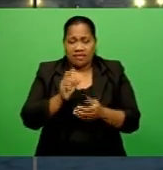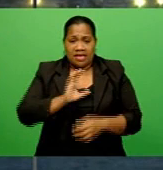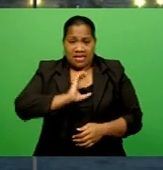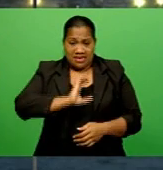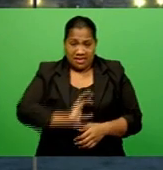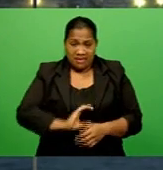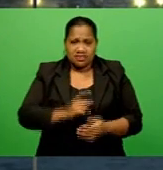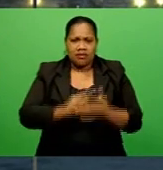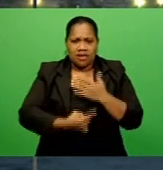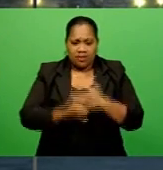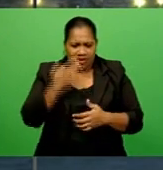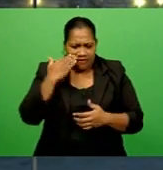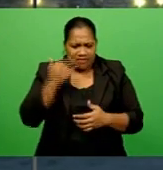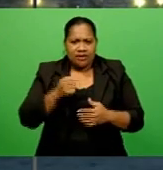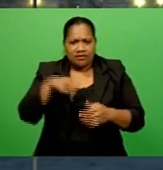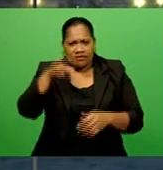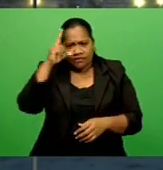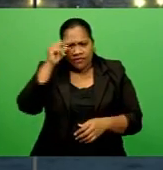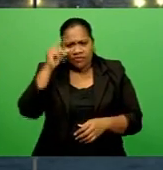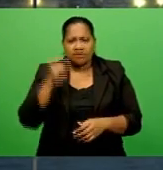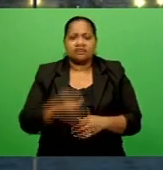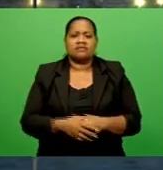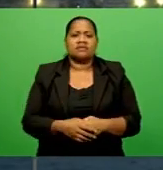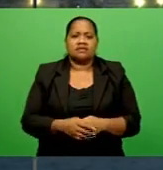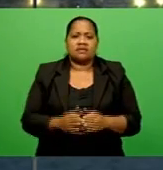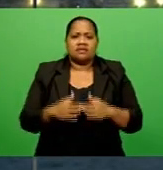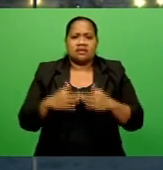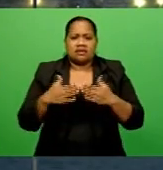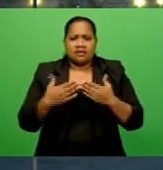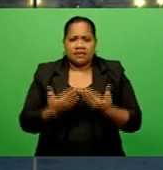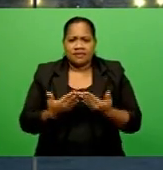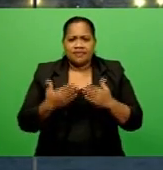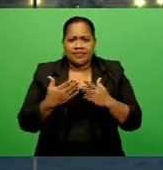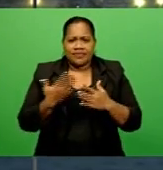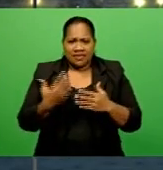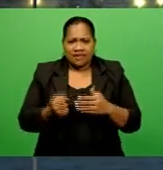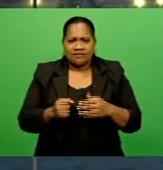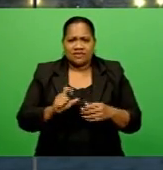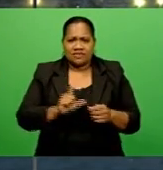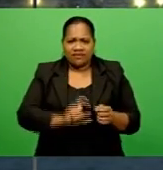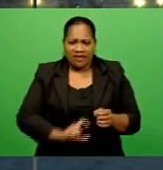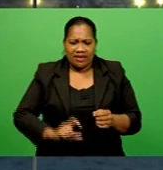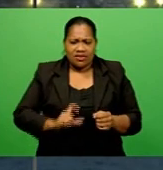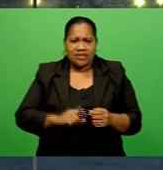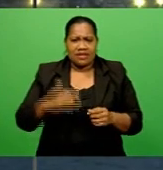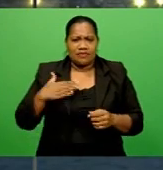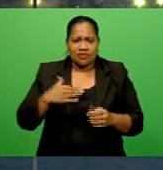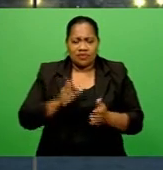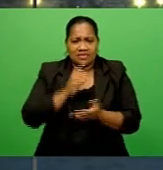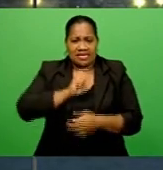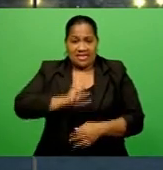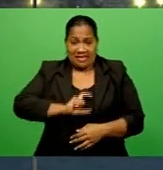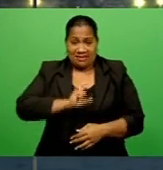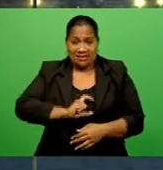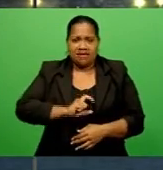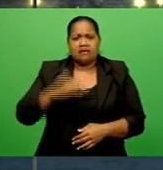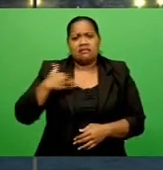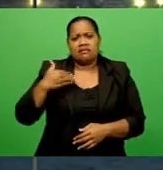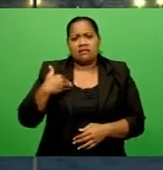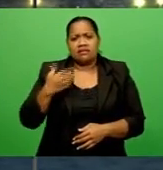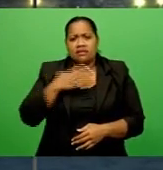among Fijians, which is slowly surpassing the common breast and cervical cancer cases. The Health Ministry is recording an increase